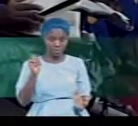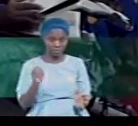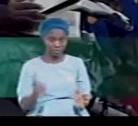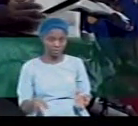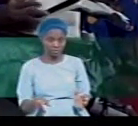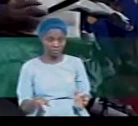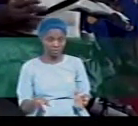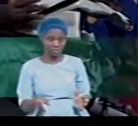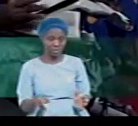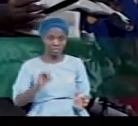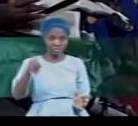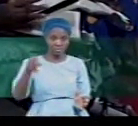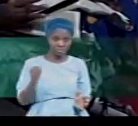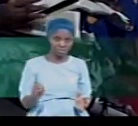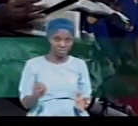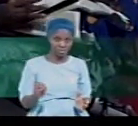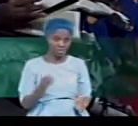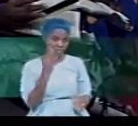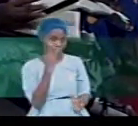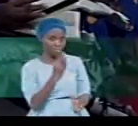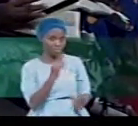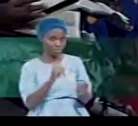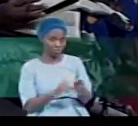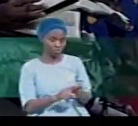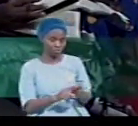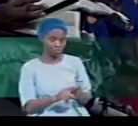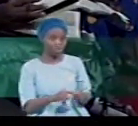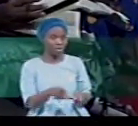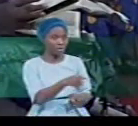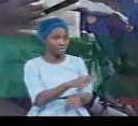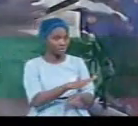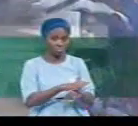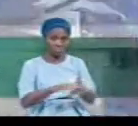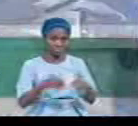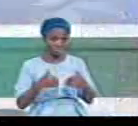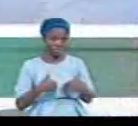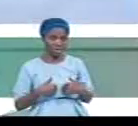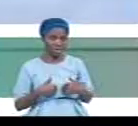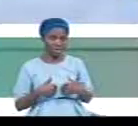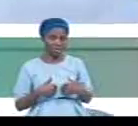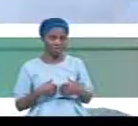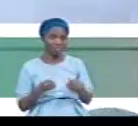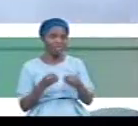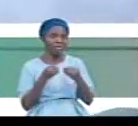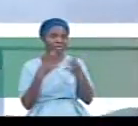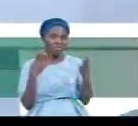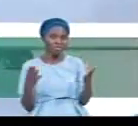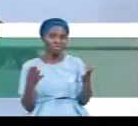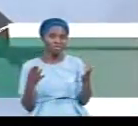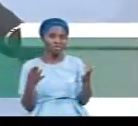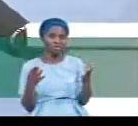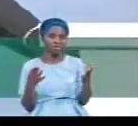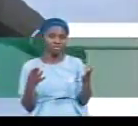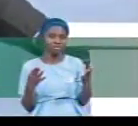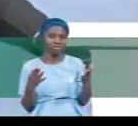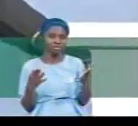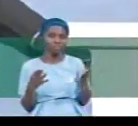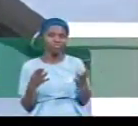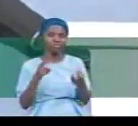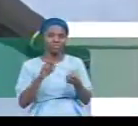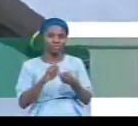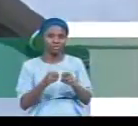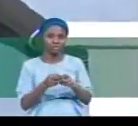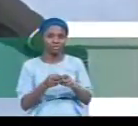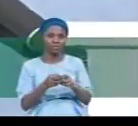to, they didn't have too much sophistication in